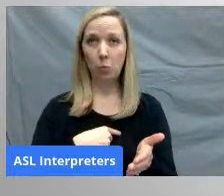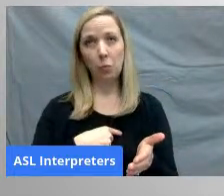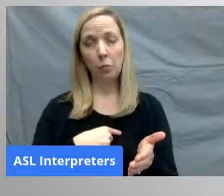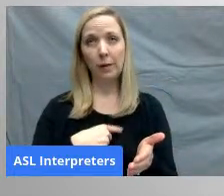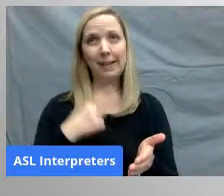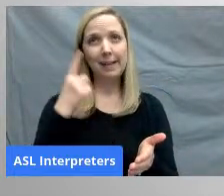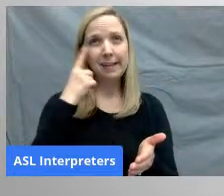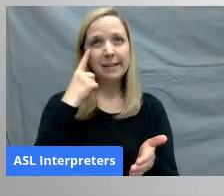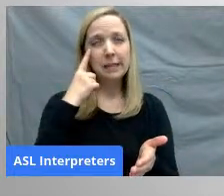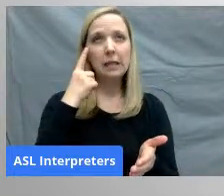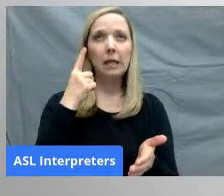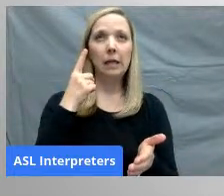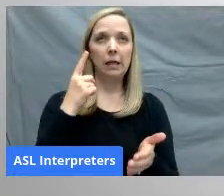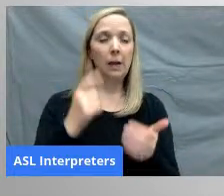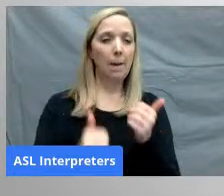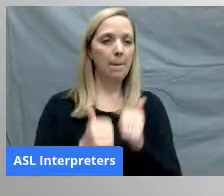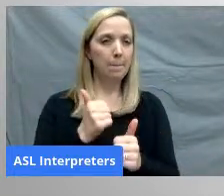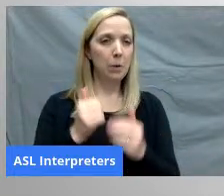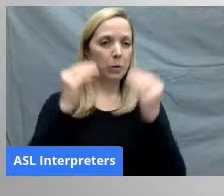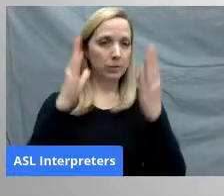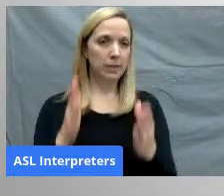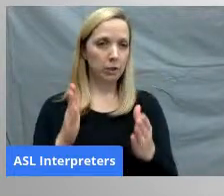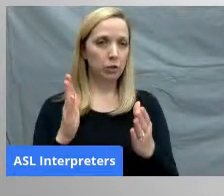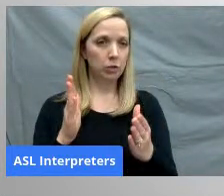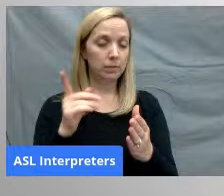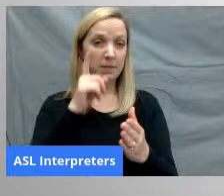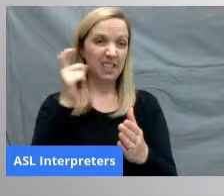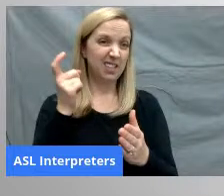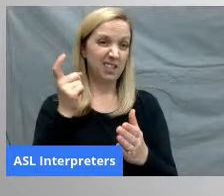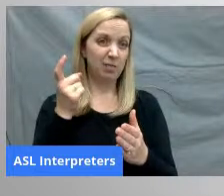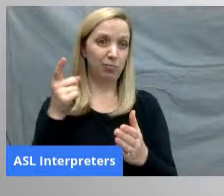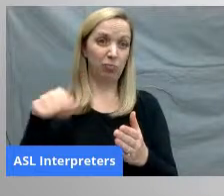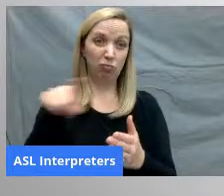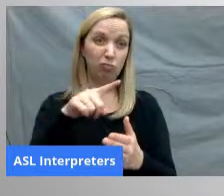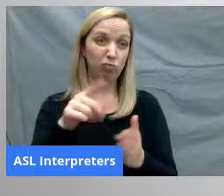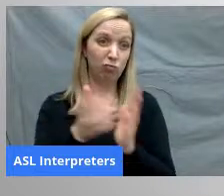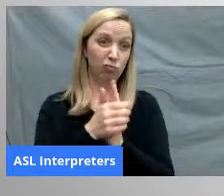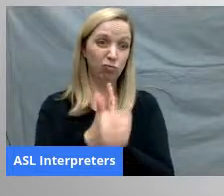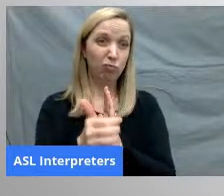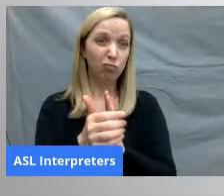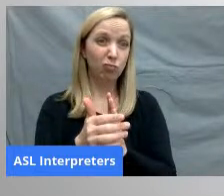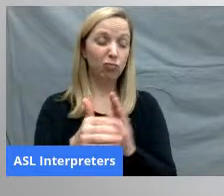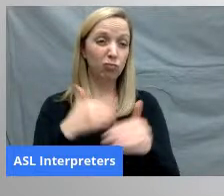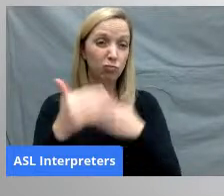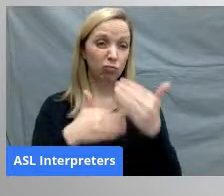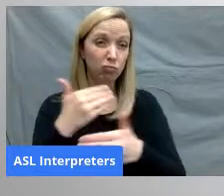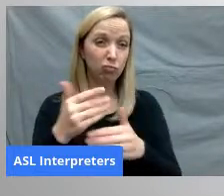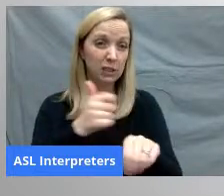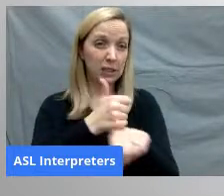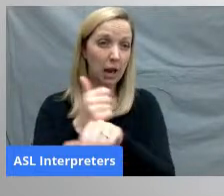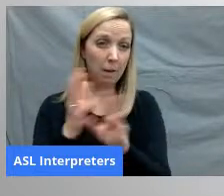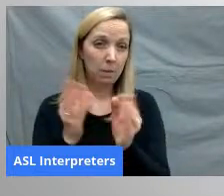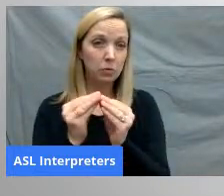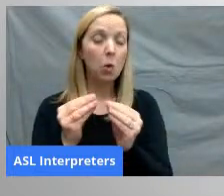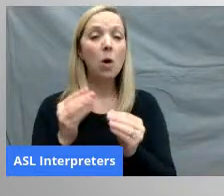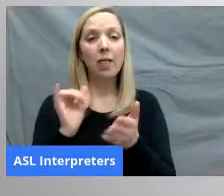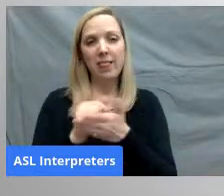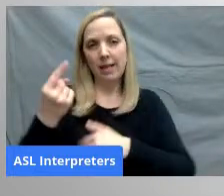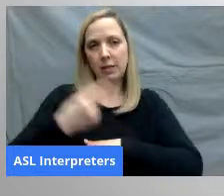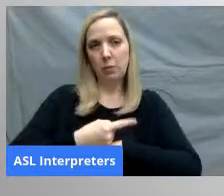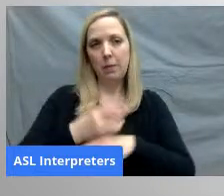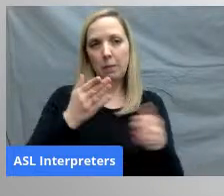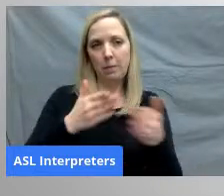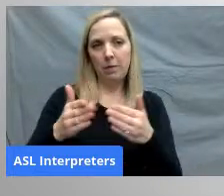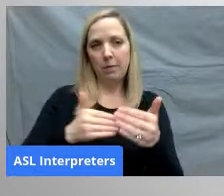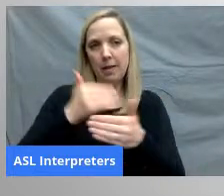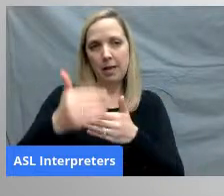really efficient, will have all of their conferences done, and then they can prepare for the next quarter. So that would be the Friday of